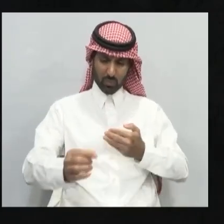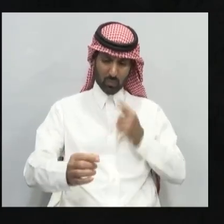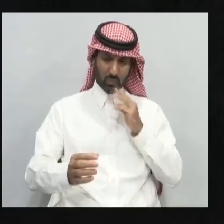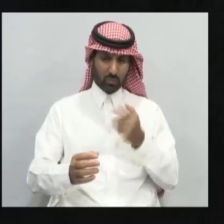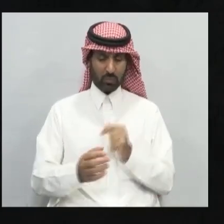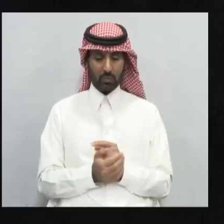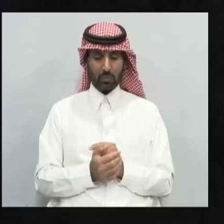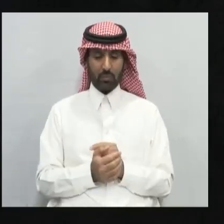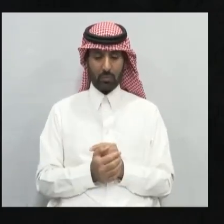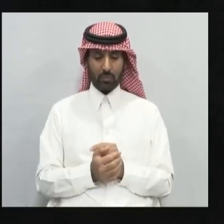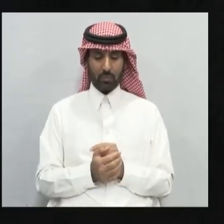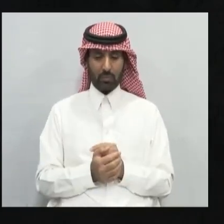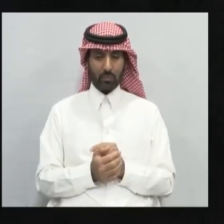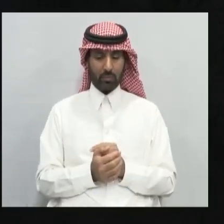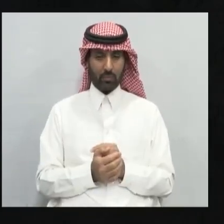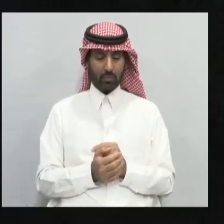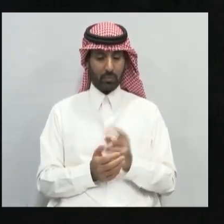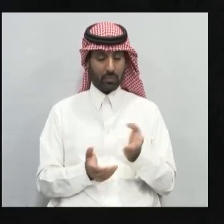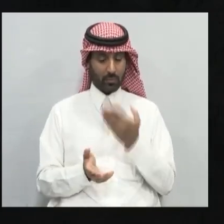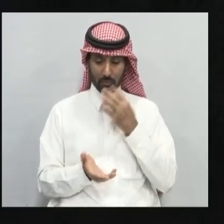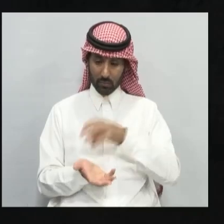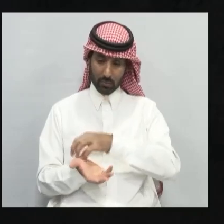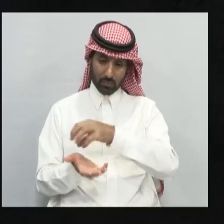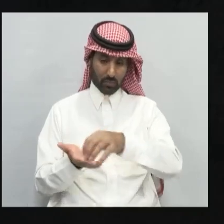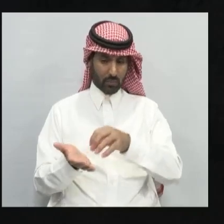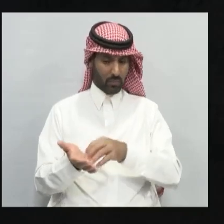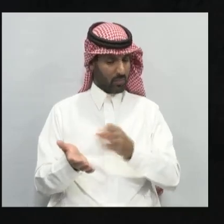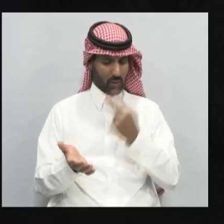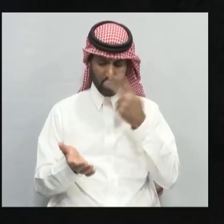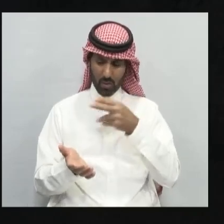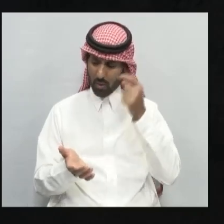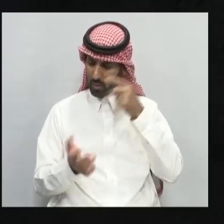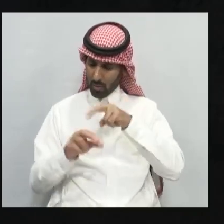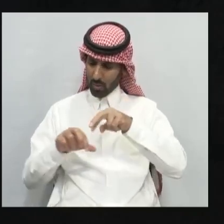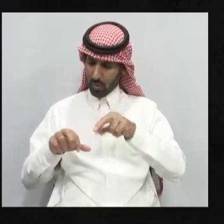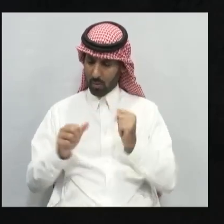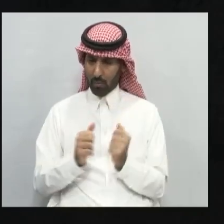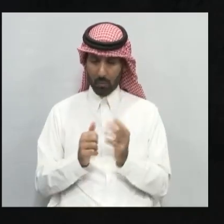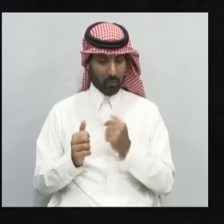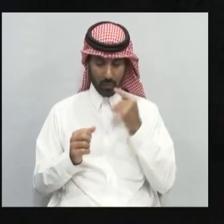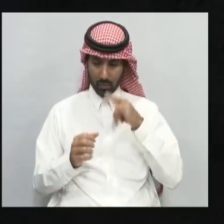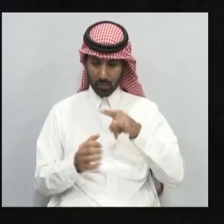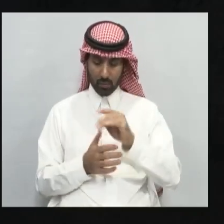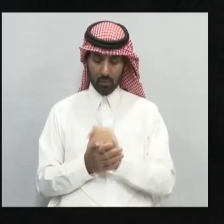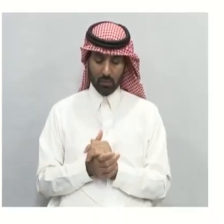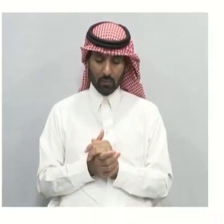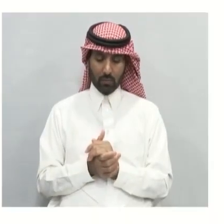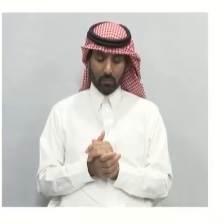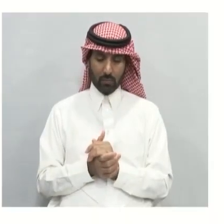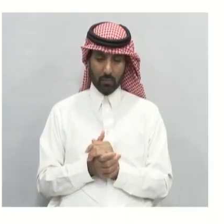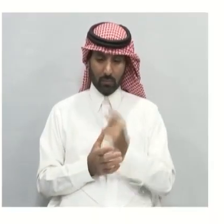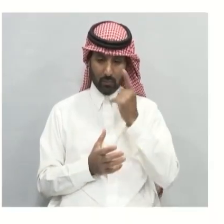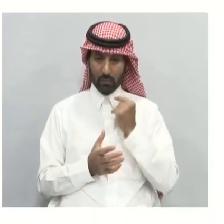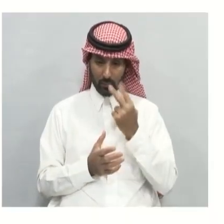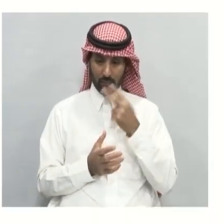in there. Maybe there are certain places that we wouldn't be able to discover so far. So our lives